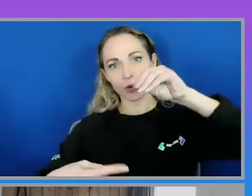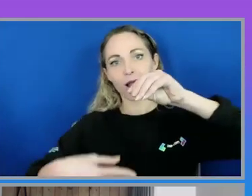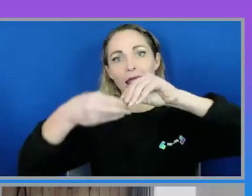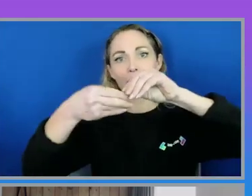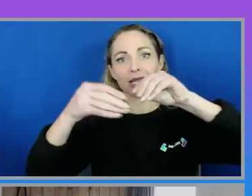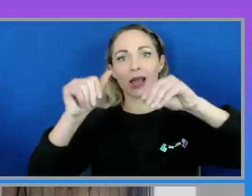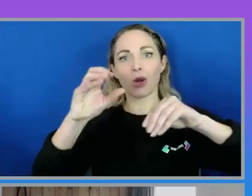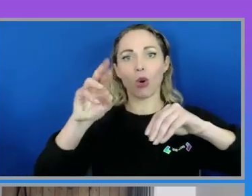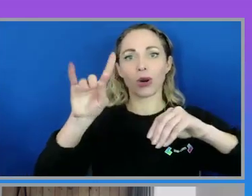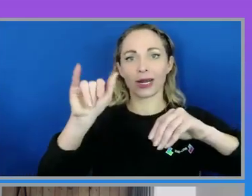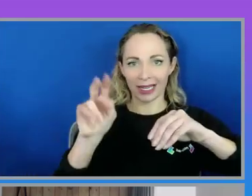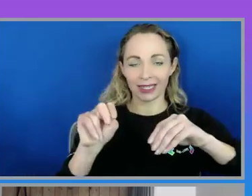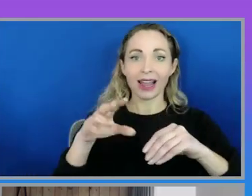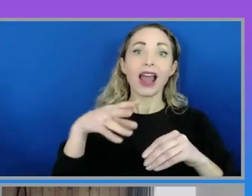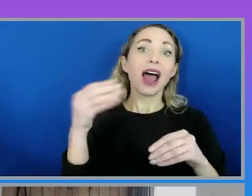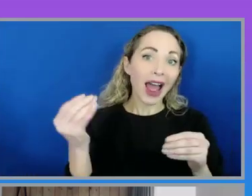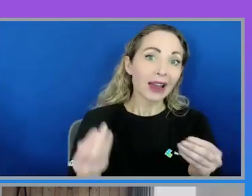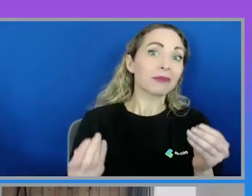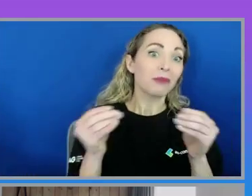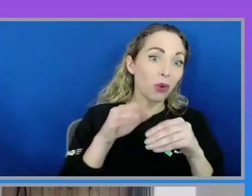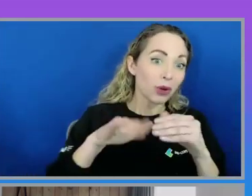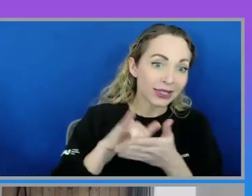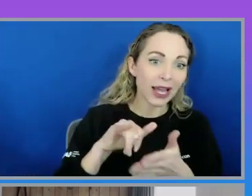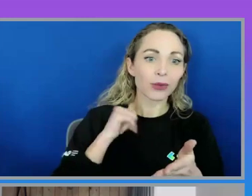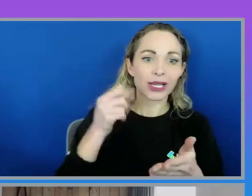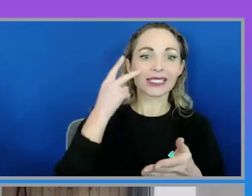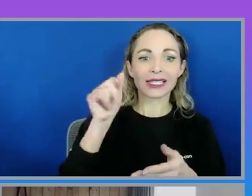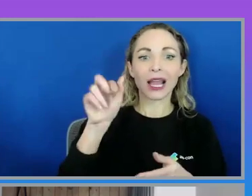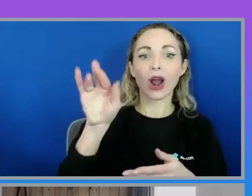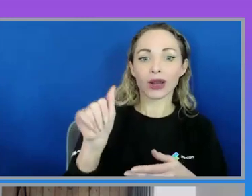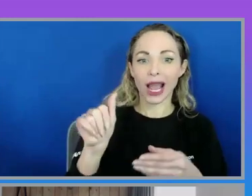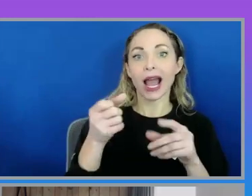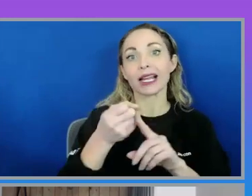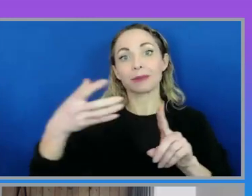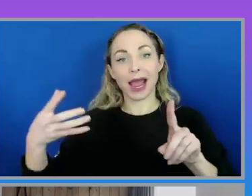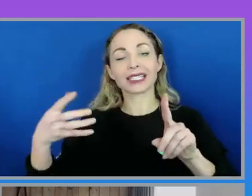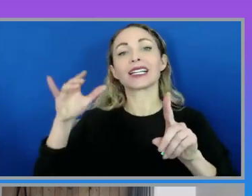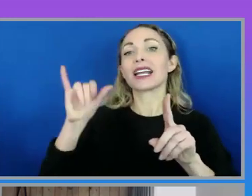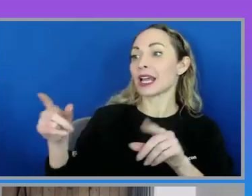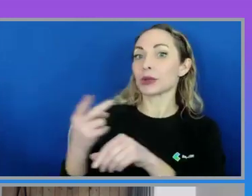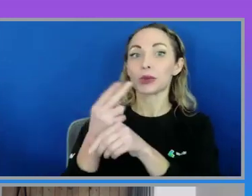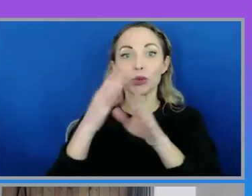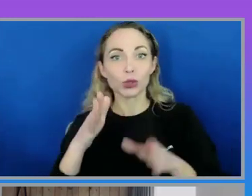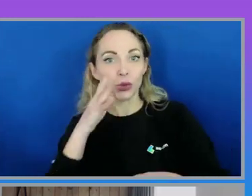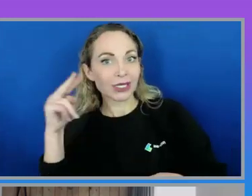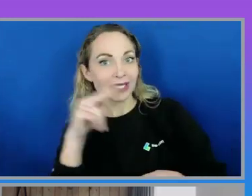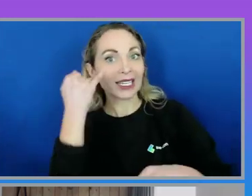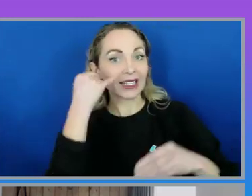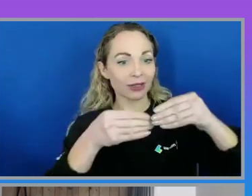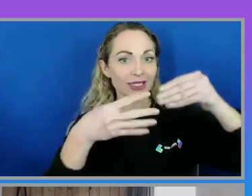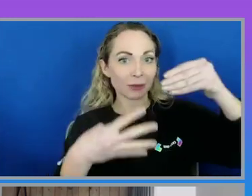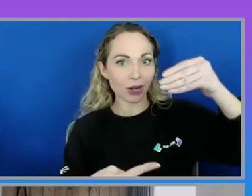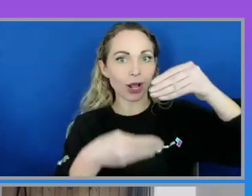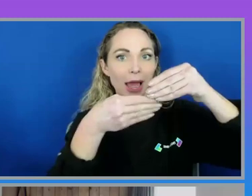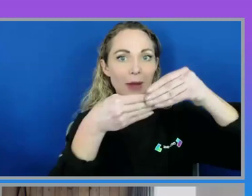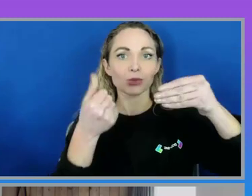because we have our expanded attribute here, the user will be informed if the element is expanded or collapsed. So we